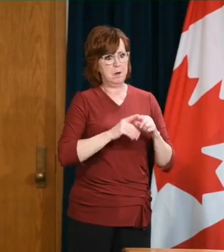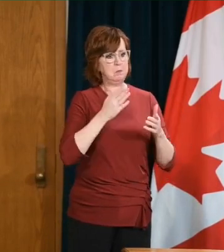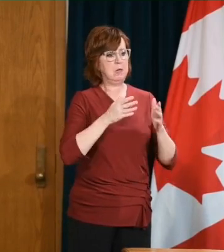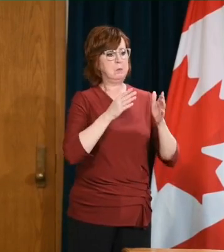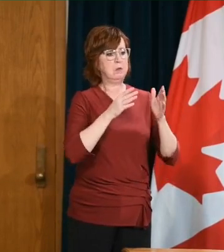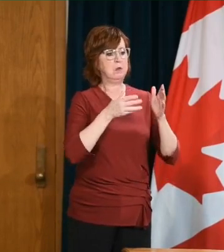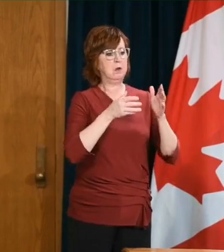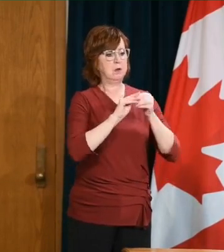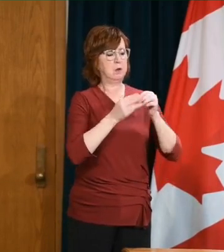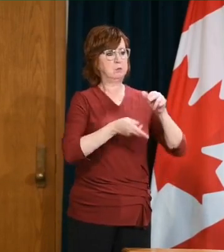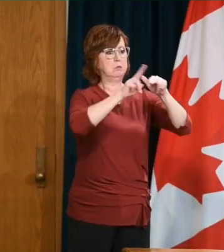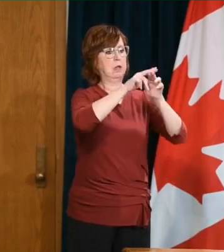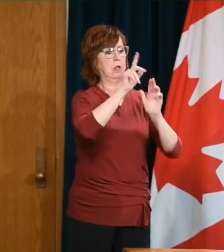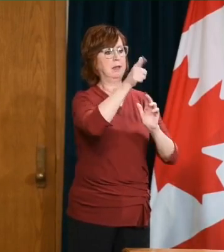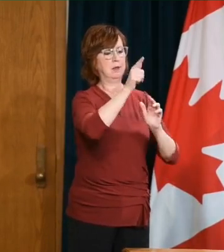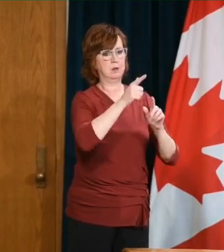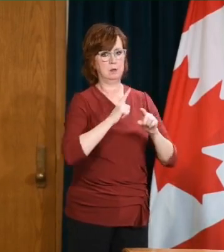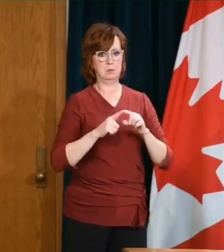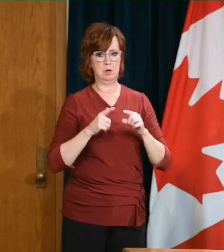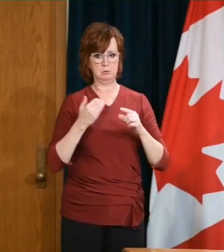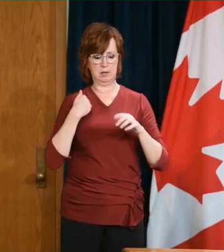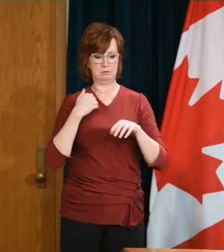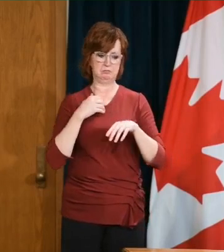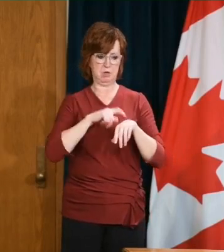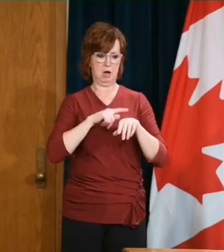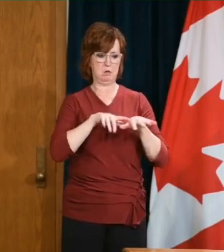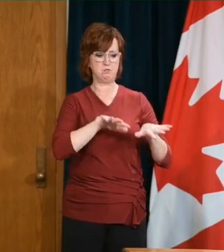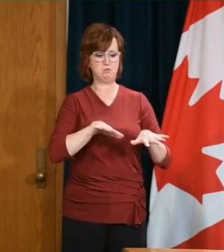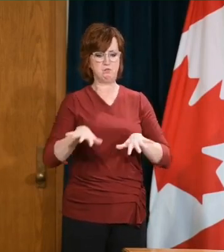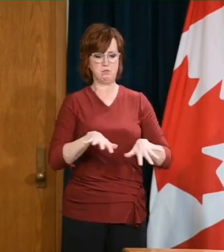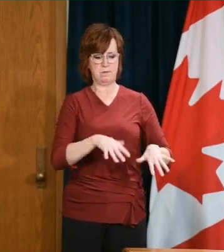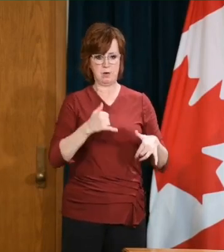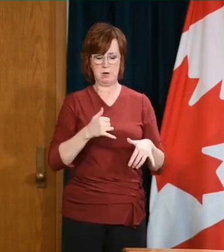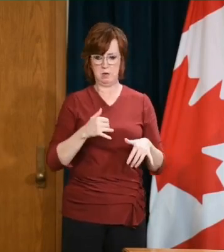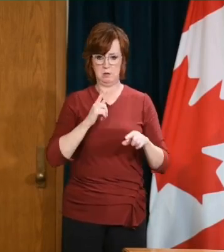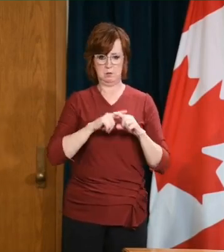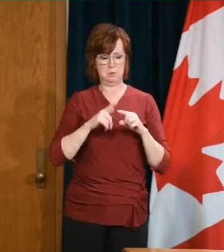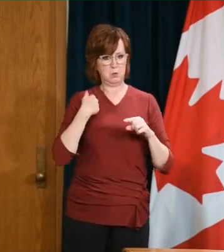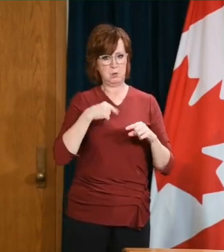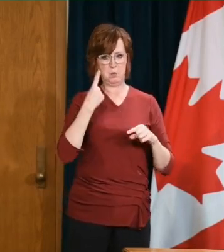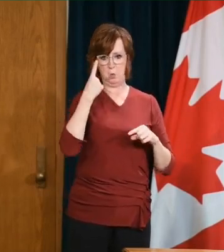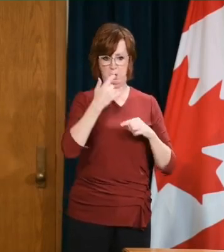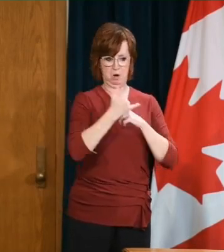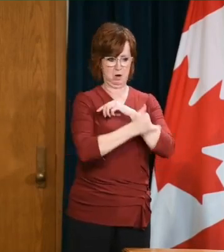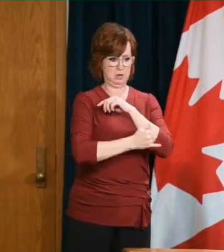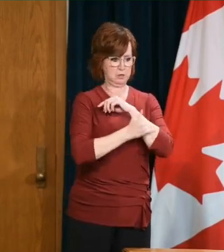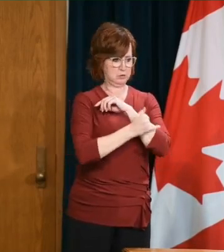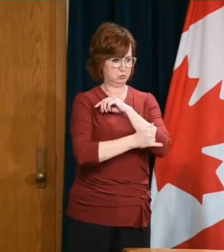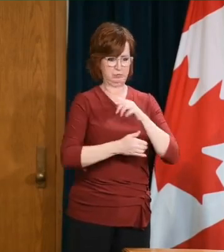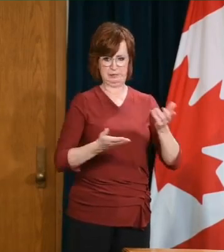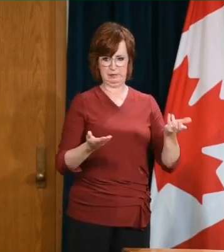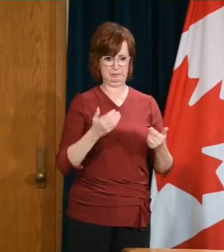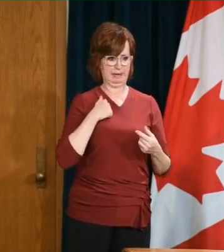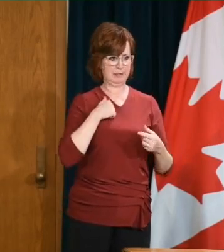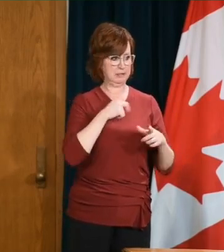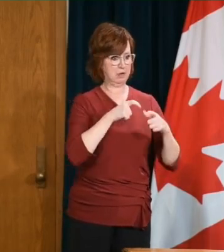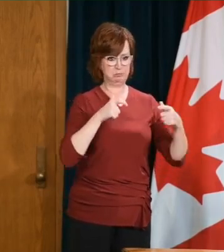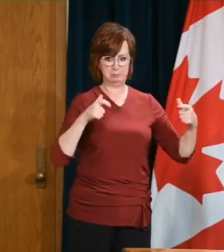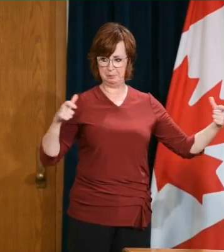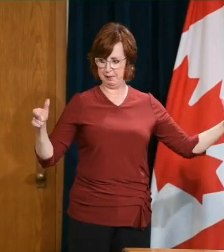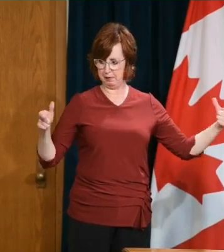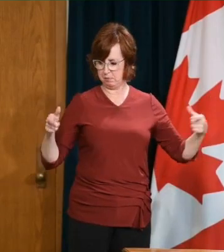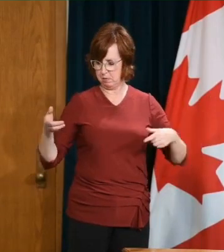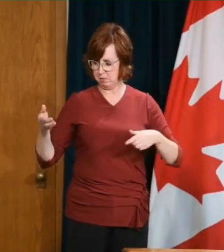provinces that are short of supplies today and tomorrow. And so we did have the discussion, one, about how we